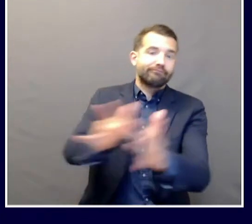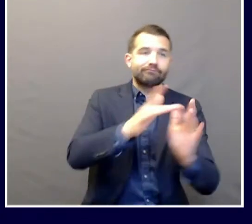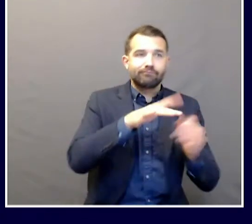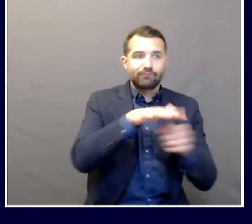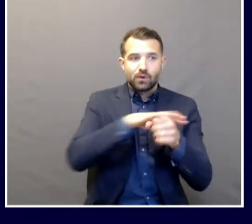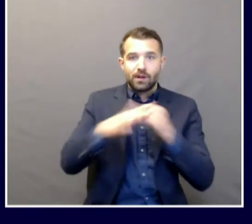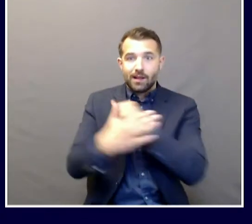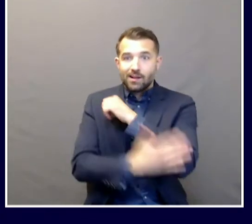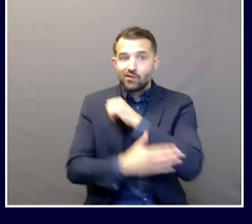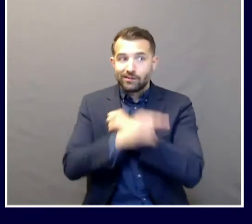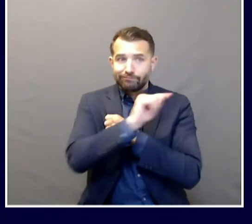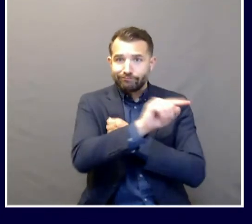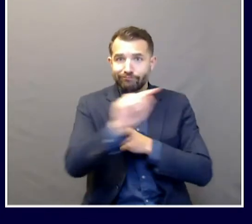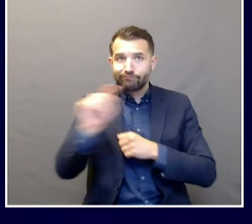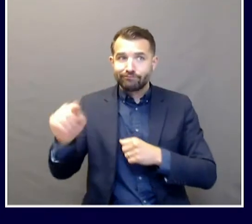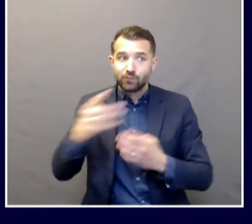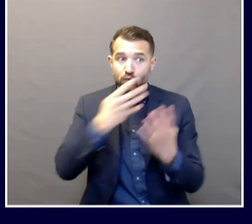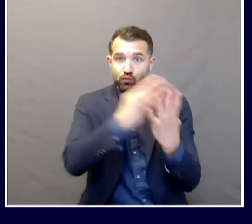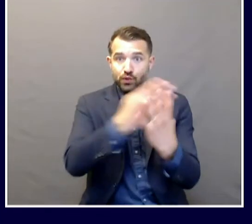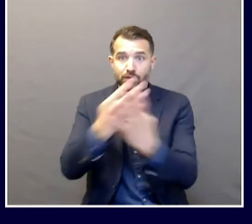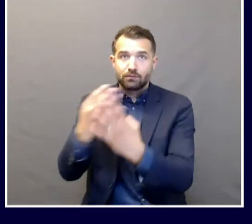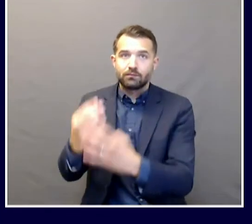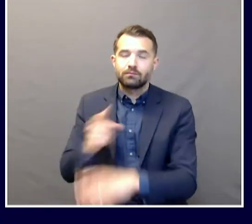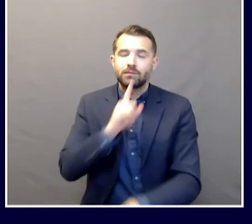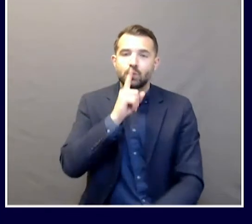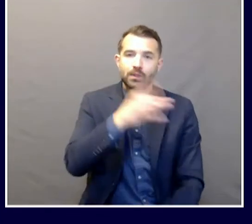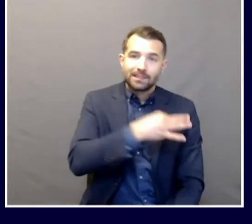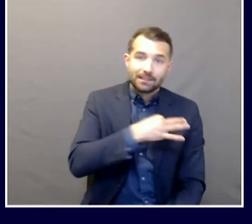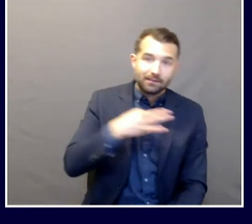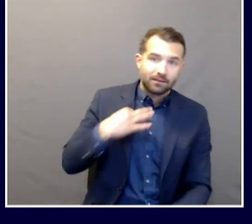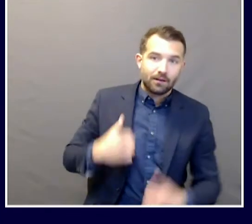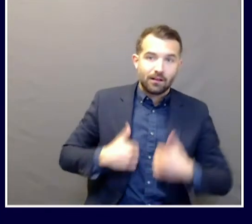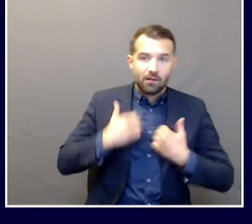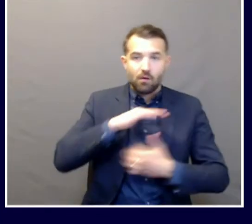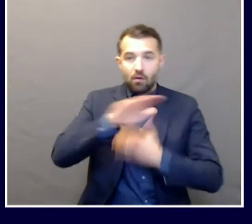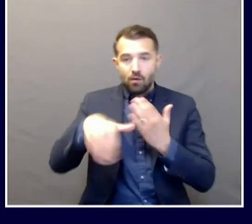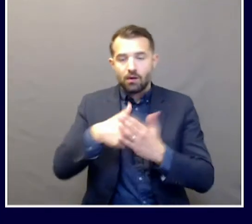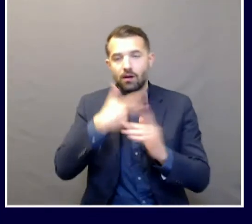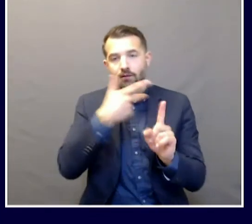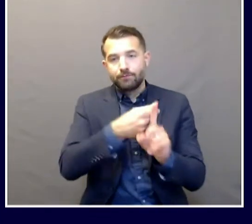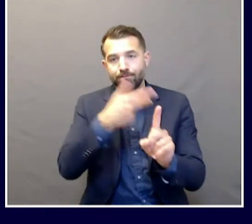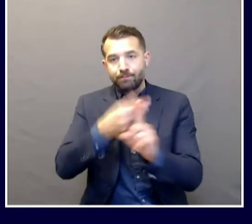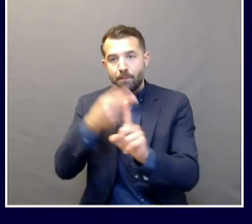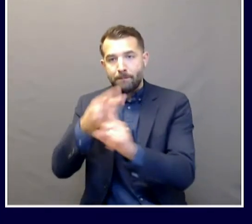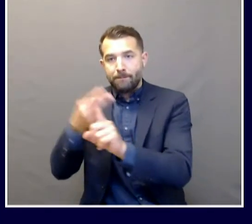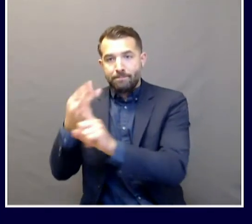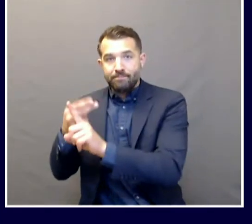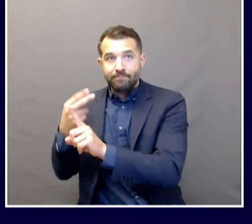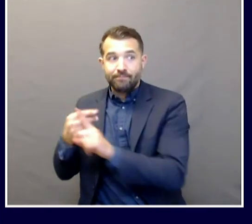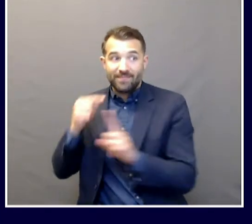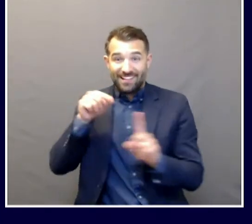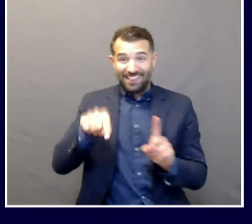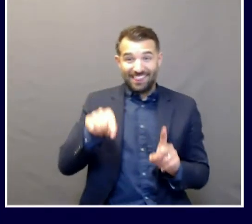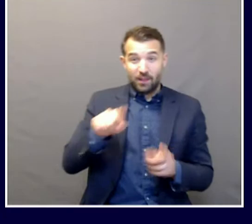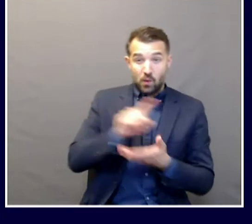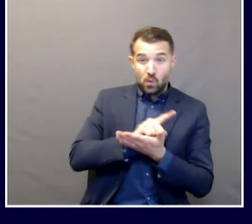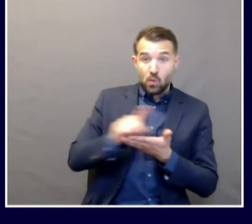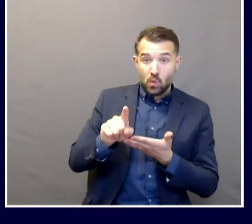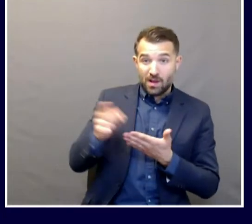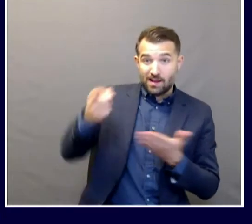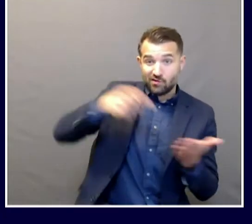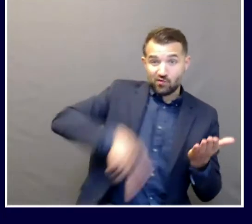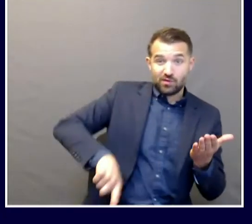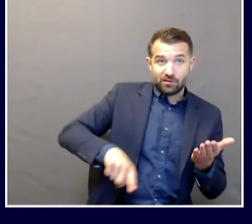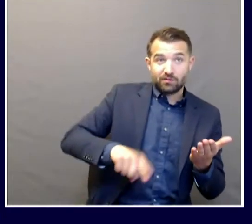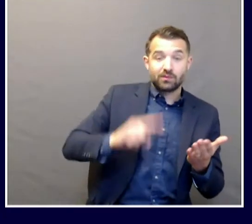yesterday and throughout this week and into next week, Westbrook Public Safety has been working with the Cumberland County Jail